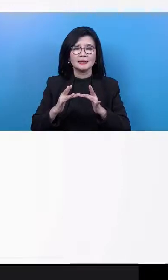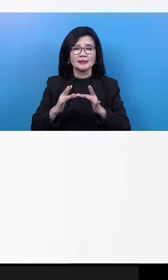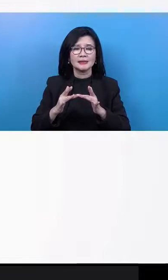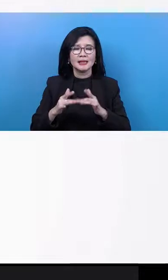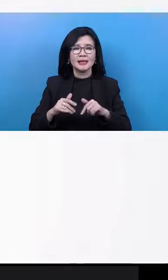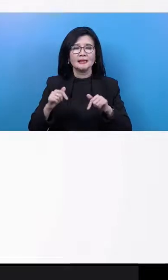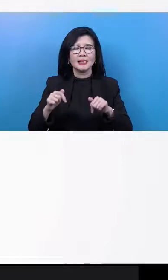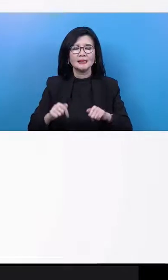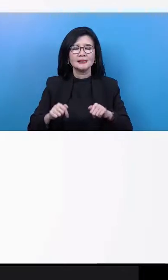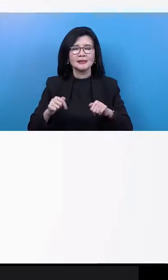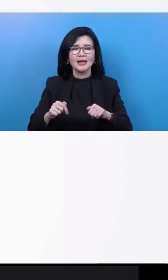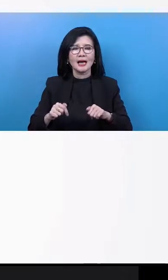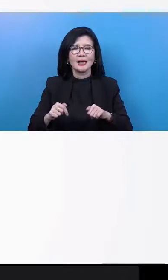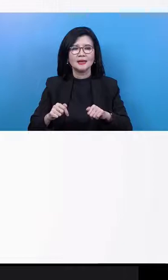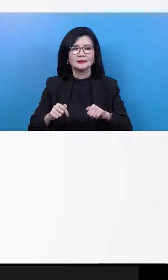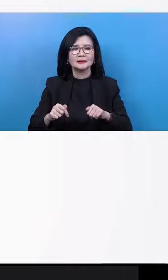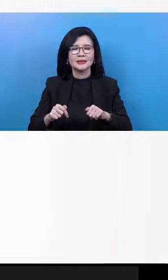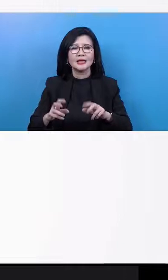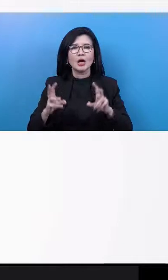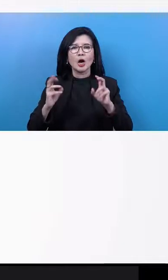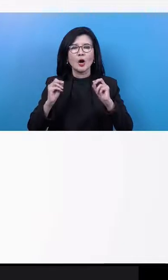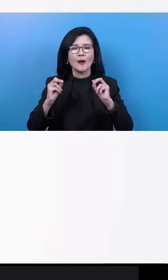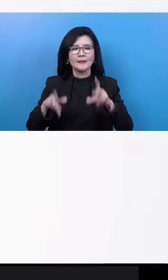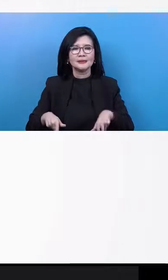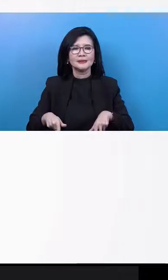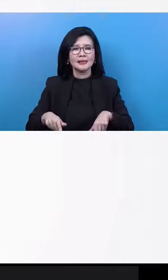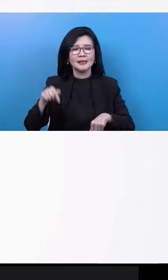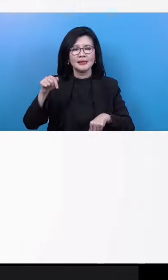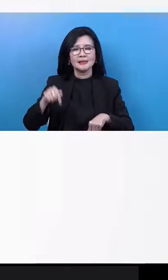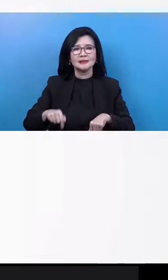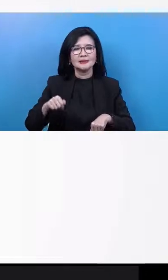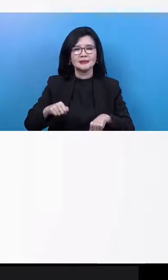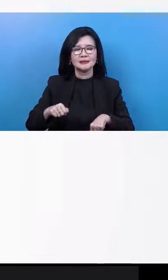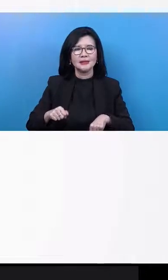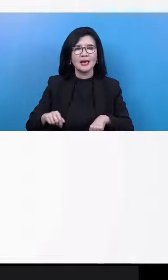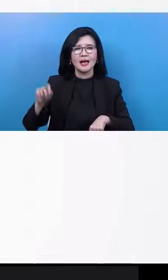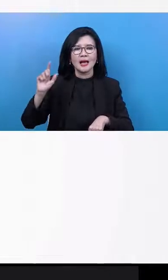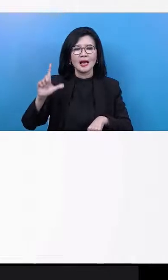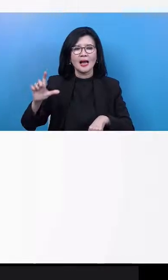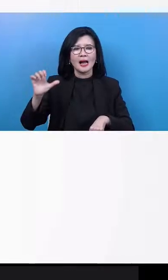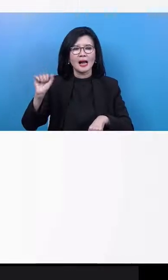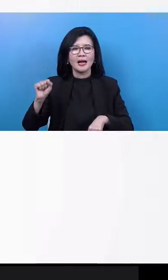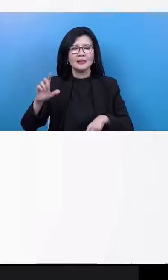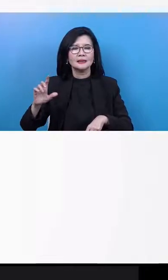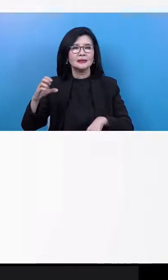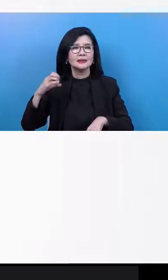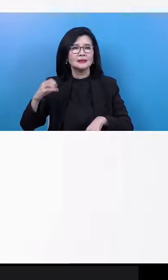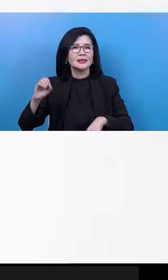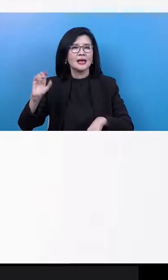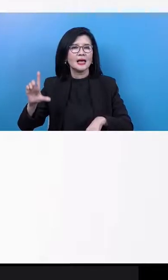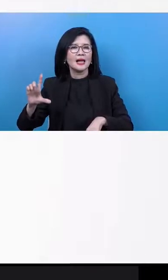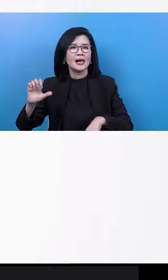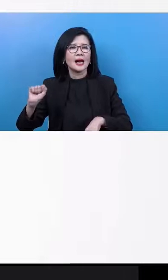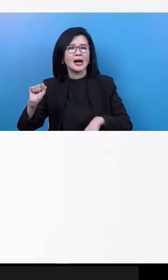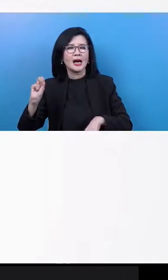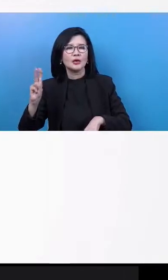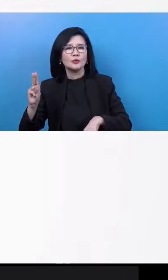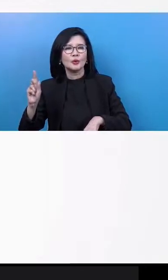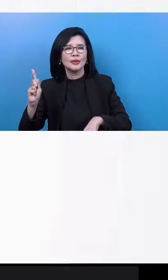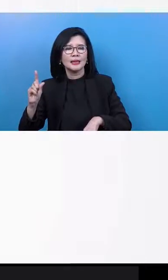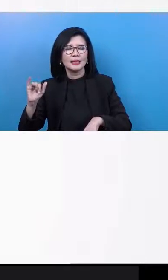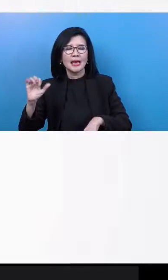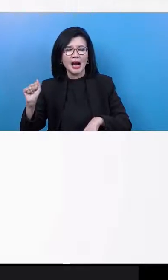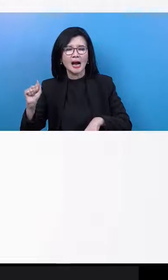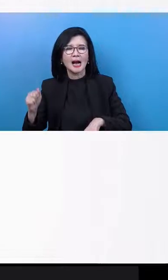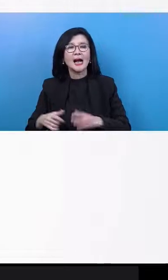Claudia here with us. She will speak. And then the final speaker for today will be Klaus Anderson from EU.